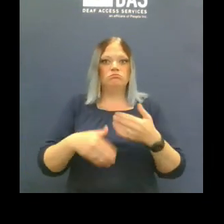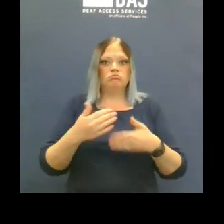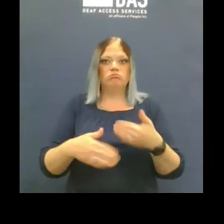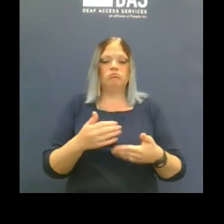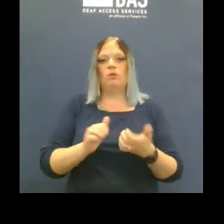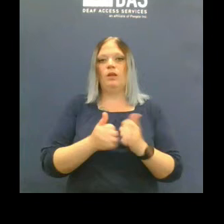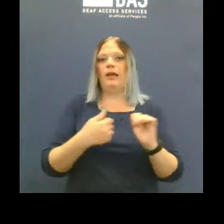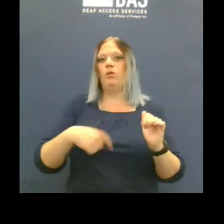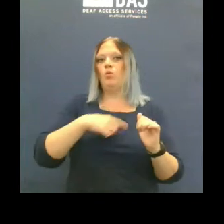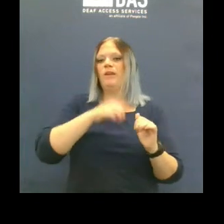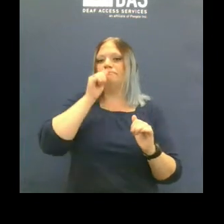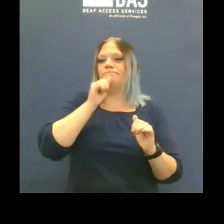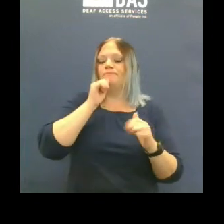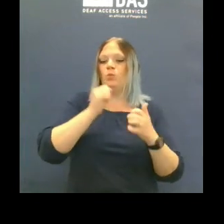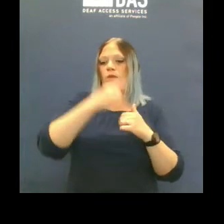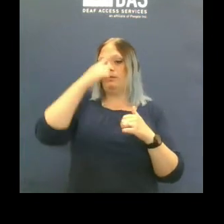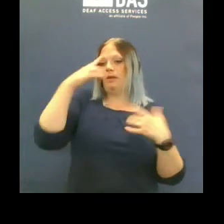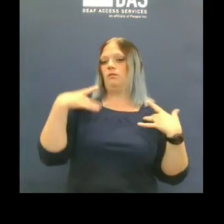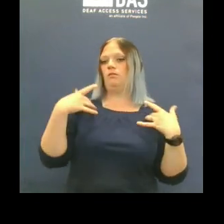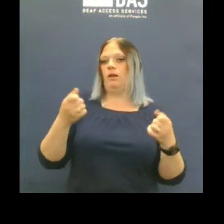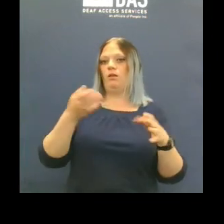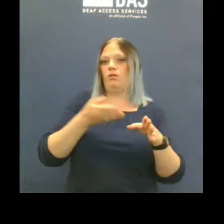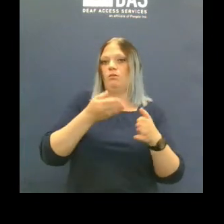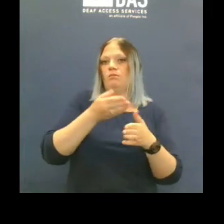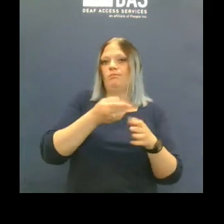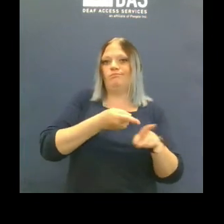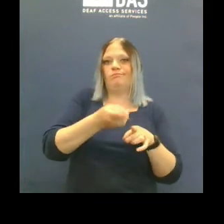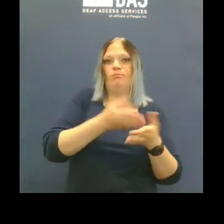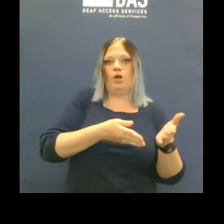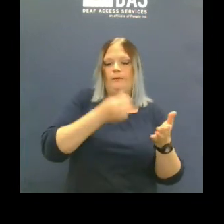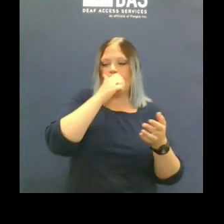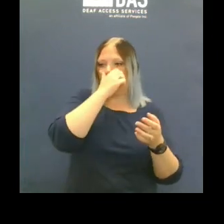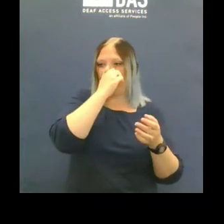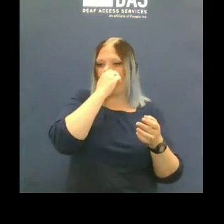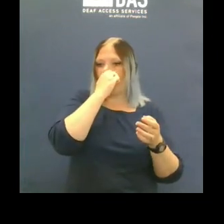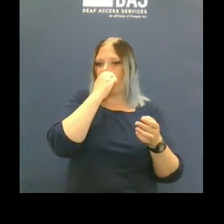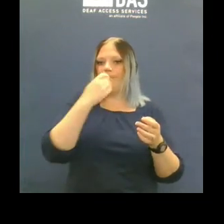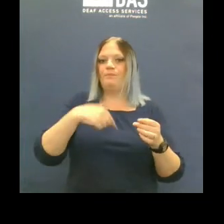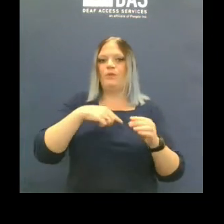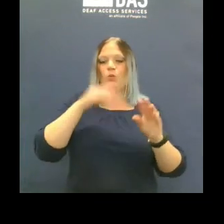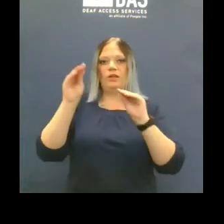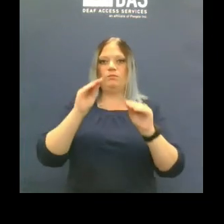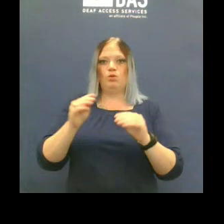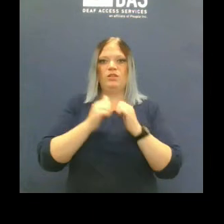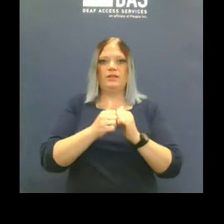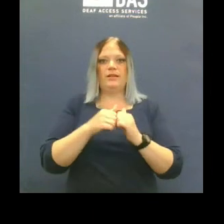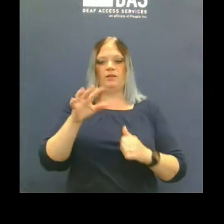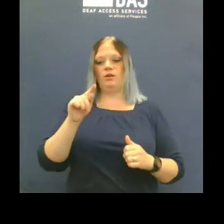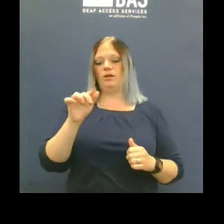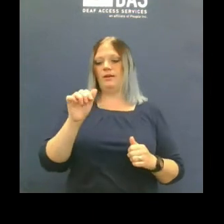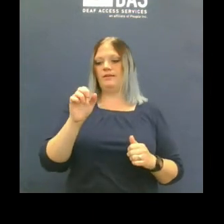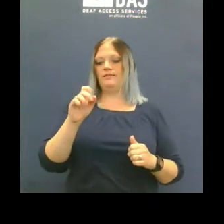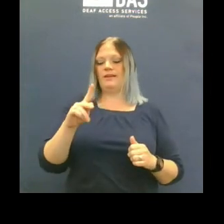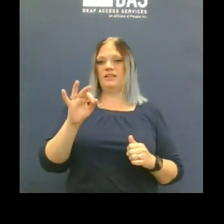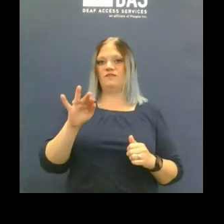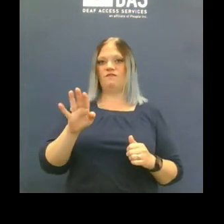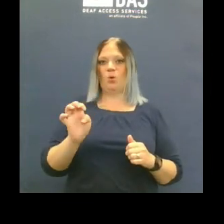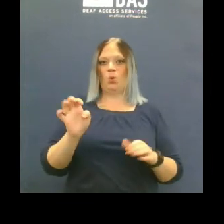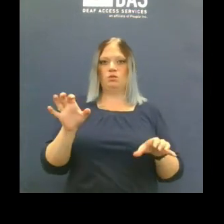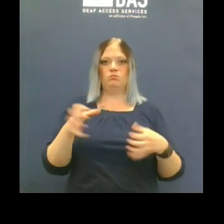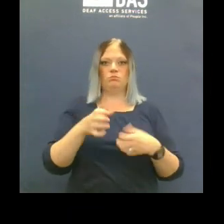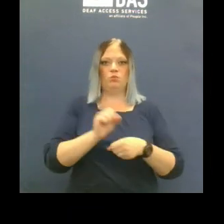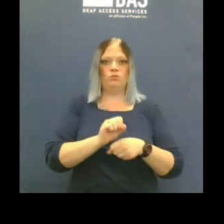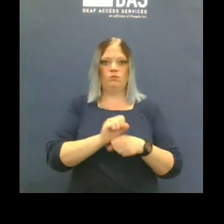how do we deal with the mental health aspect of that? So what we've done is we've put together a task force of mental health